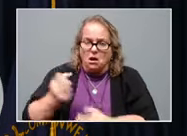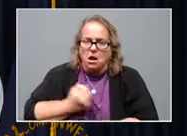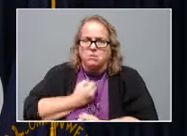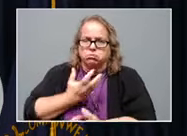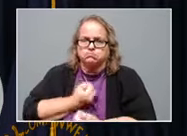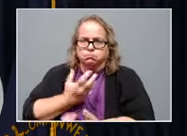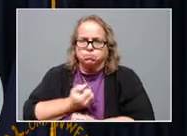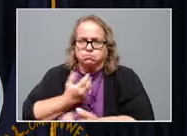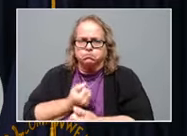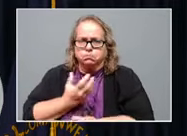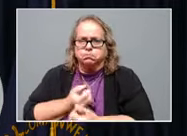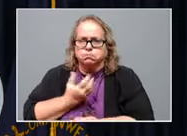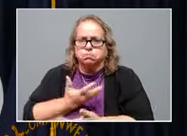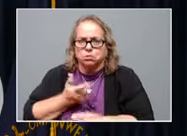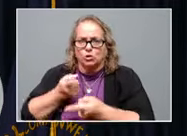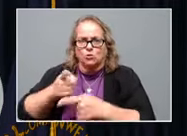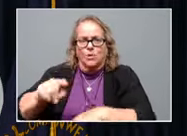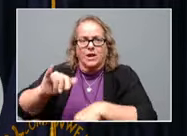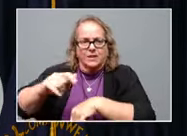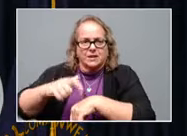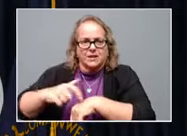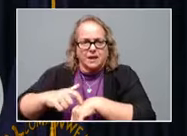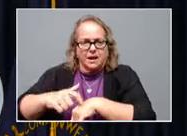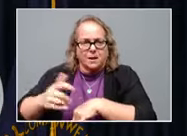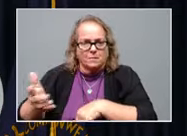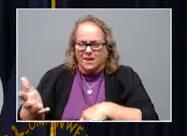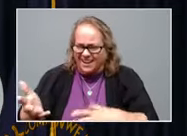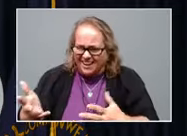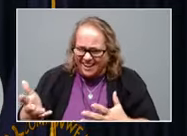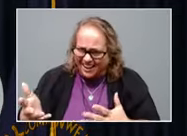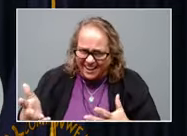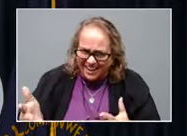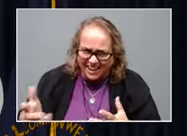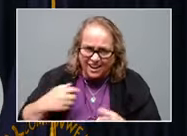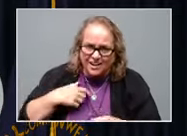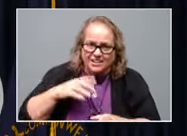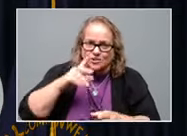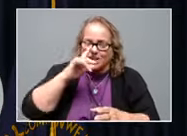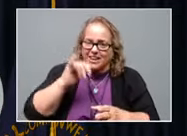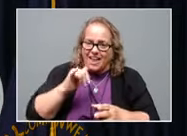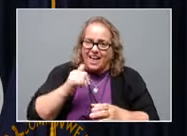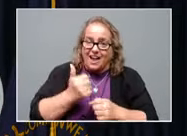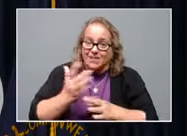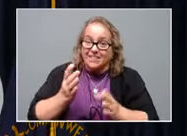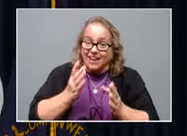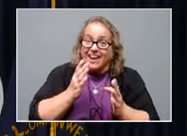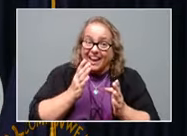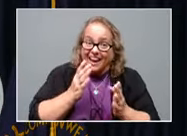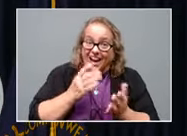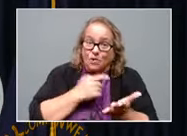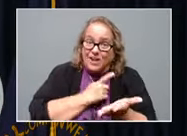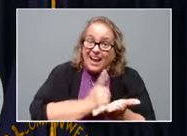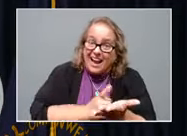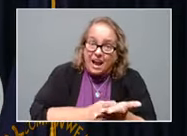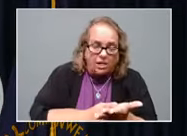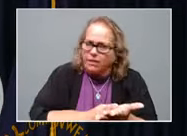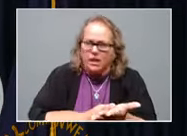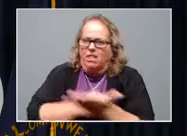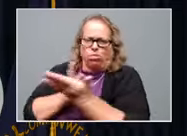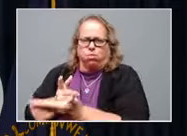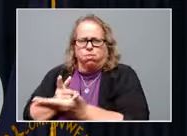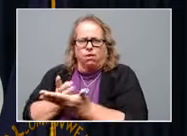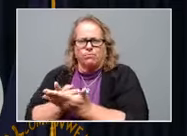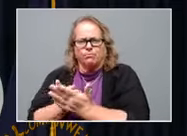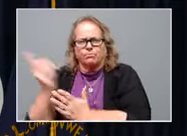downtime and the train seemed on the tracks and then it just seemed to jump off. And that seems to be continuing at least a little